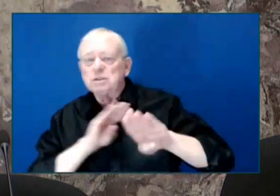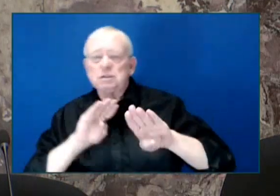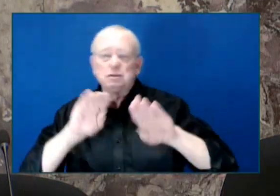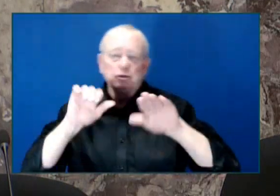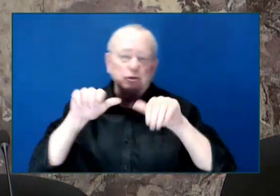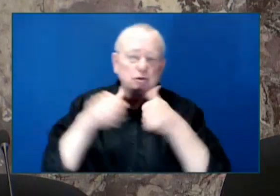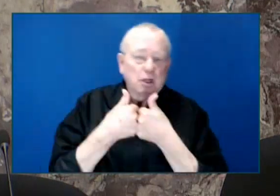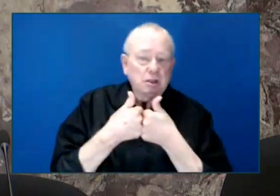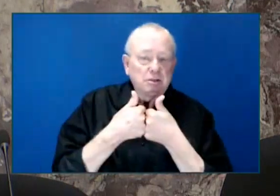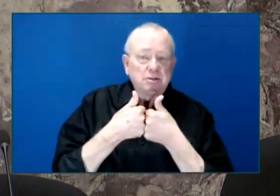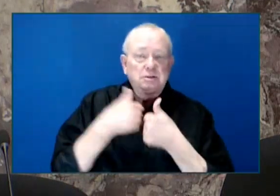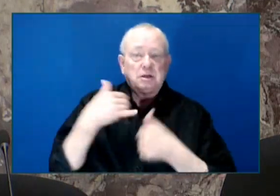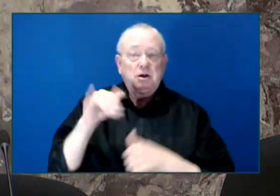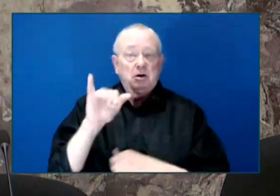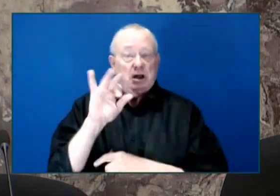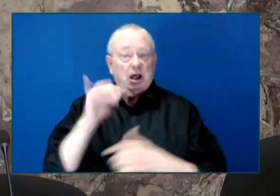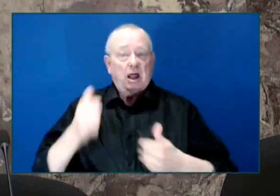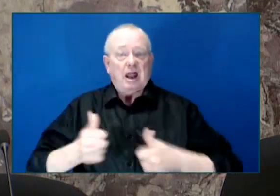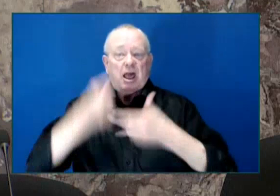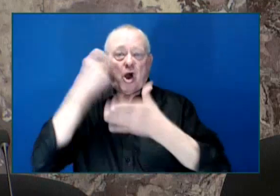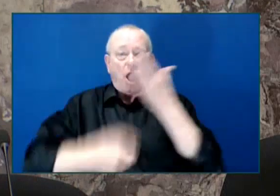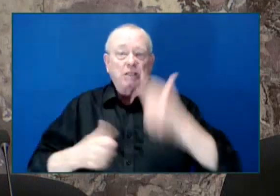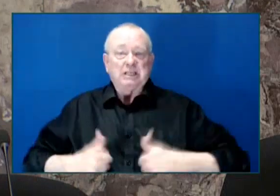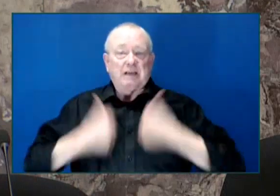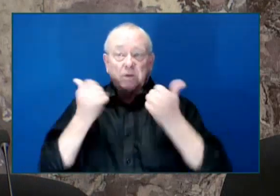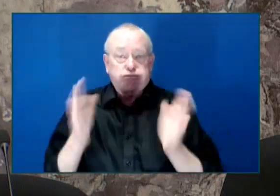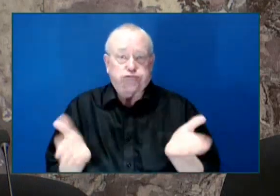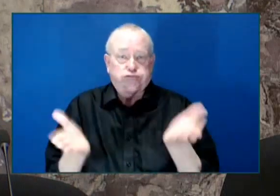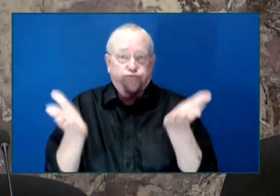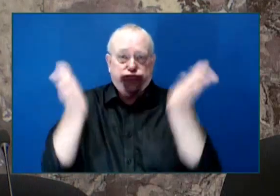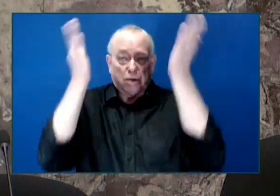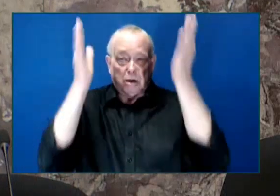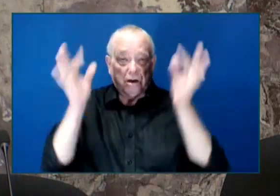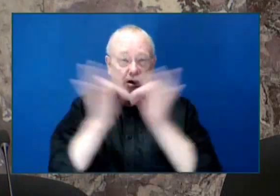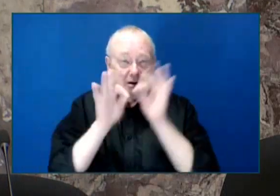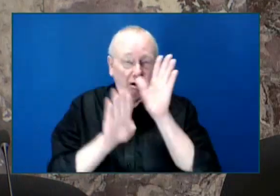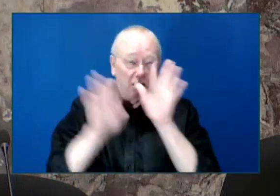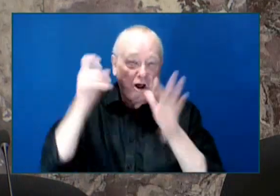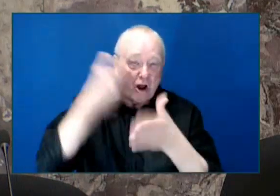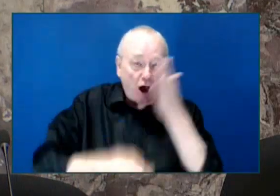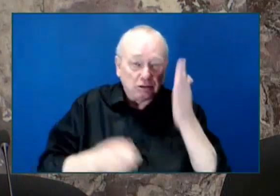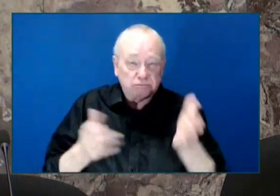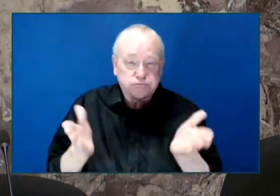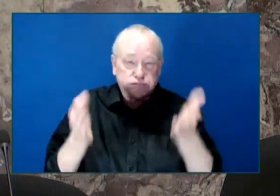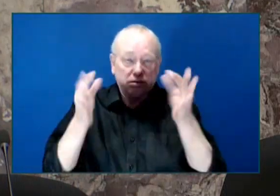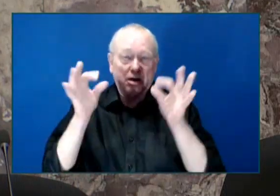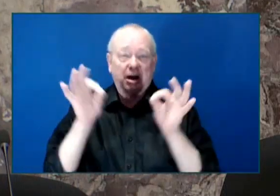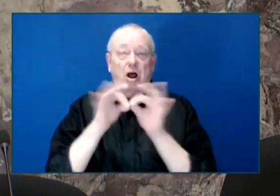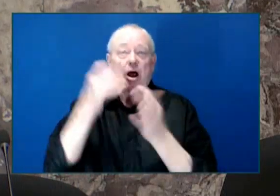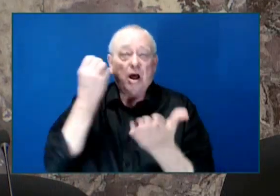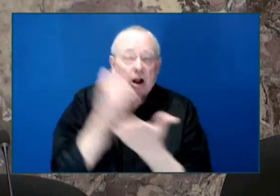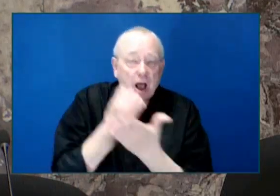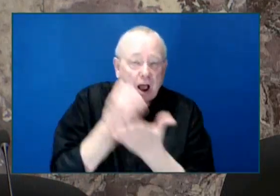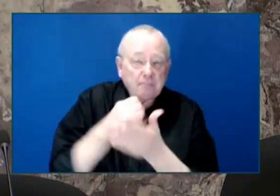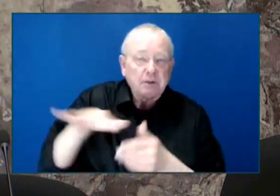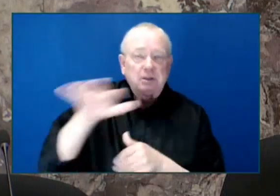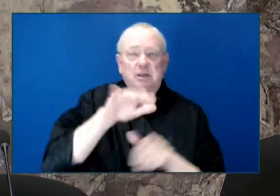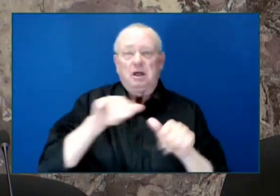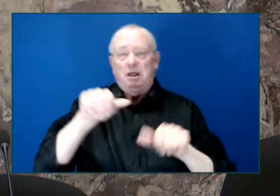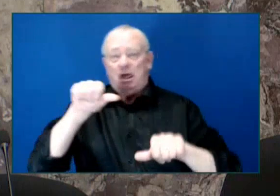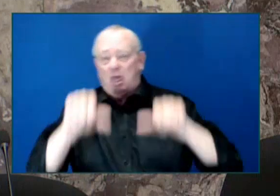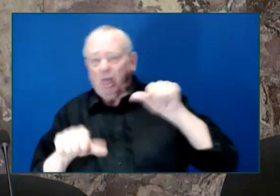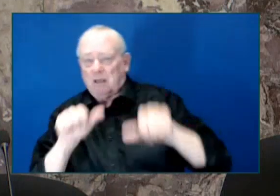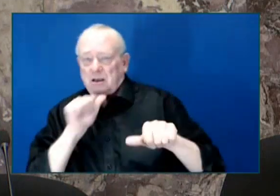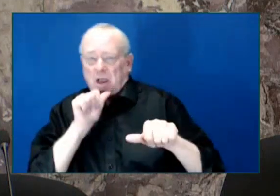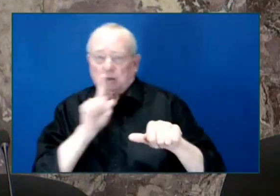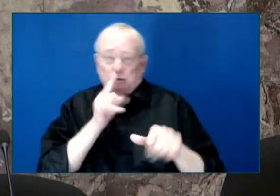tremendous economic uncertainty, and we have taken action to support small businesses, Mr. Speaker. During the